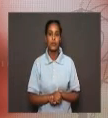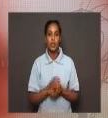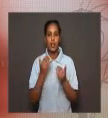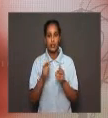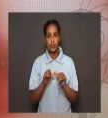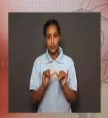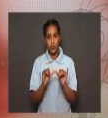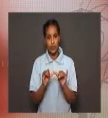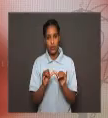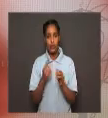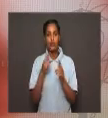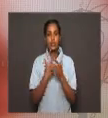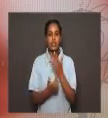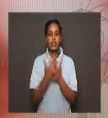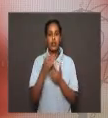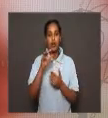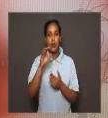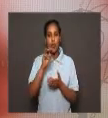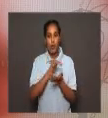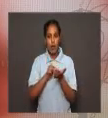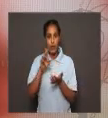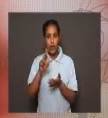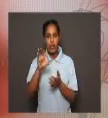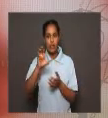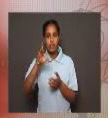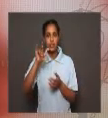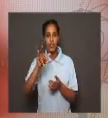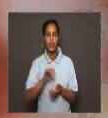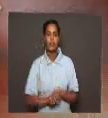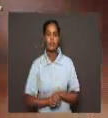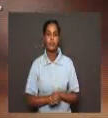Let us move on to discuss molecular crystals.